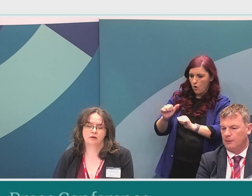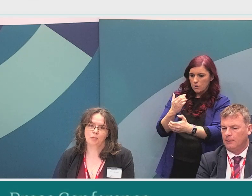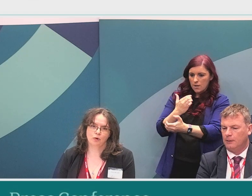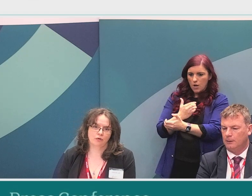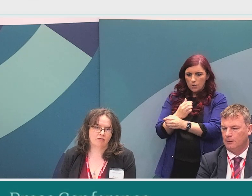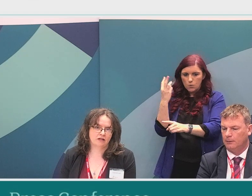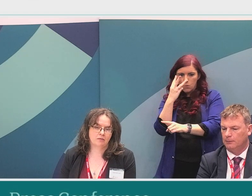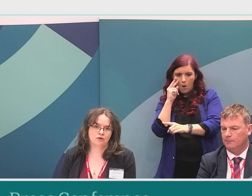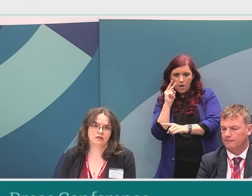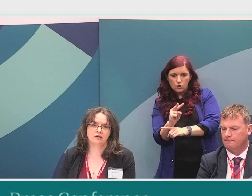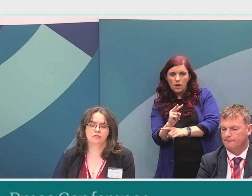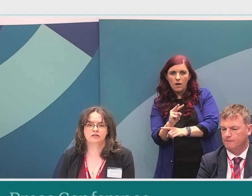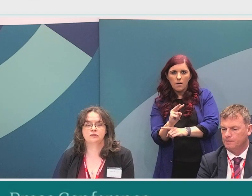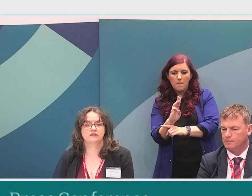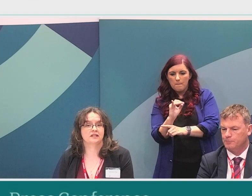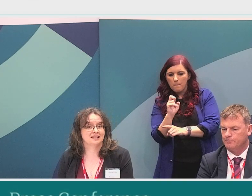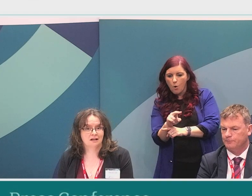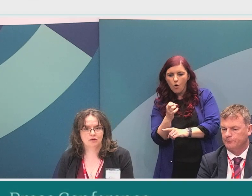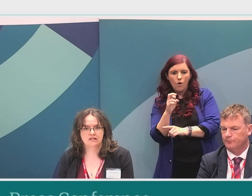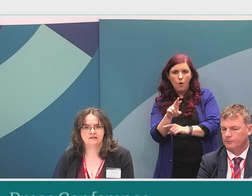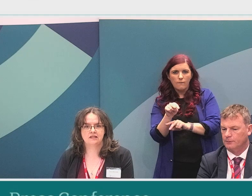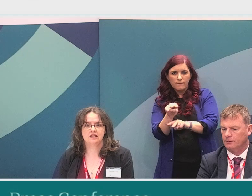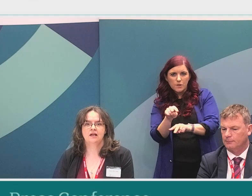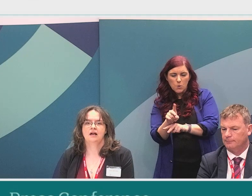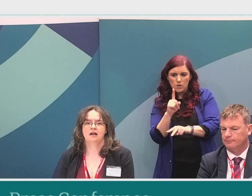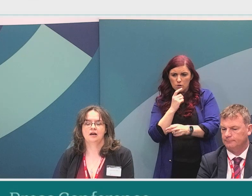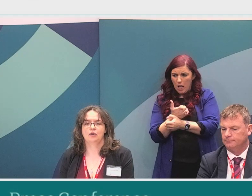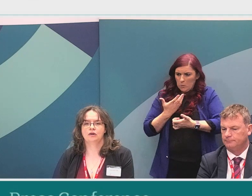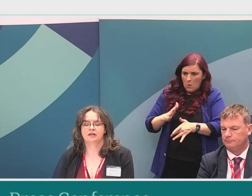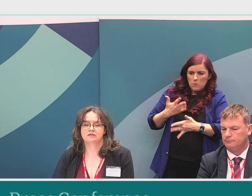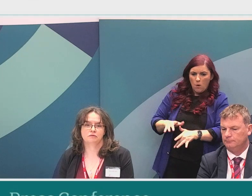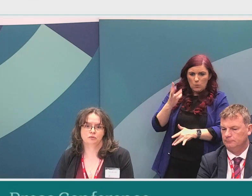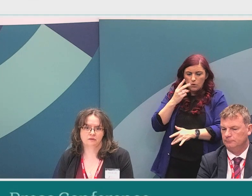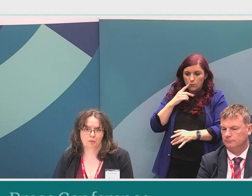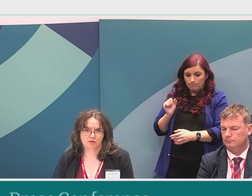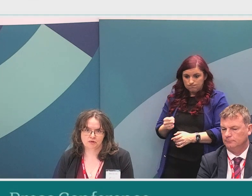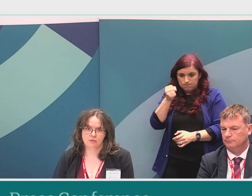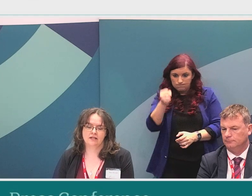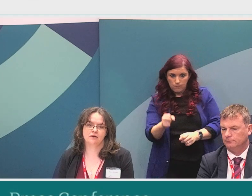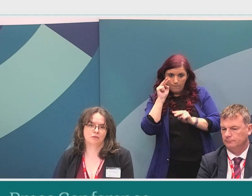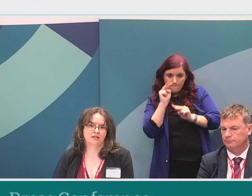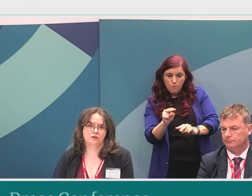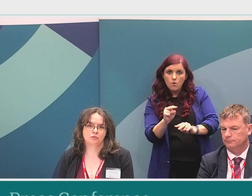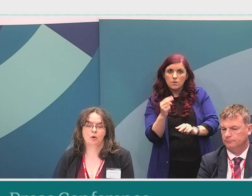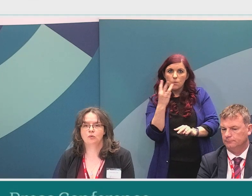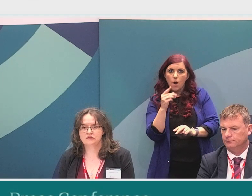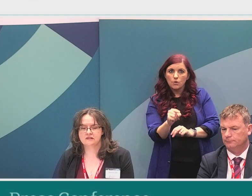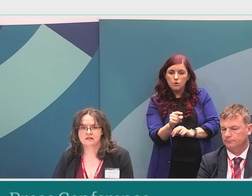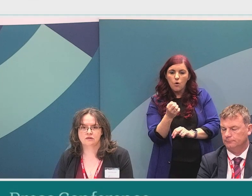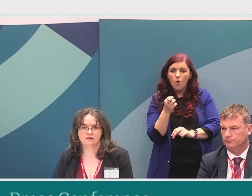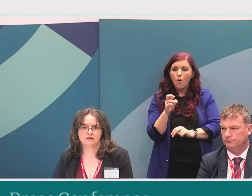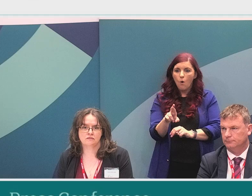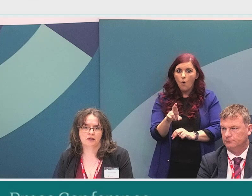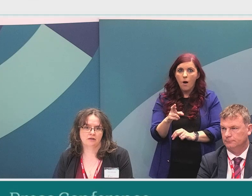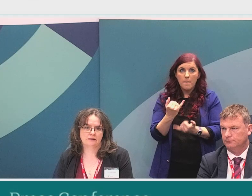a pornographic imagery or videos that they did not want to see, or that someone was persuaded or made to pose in a